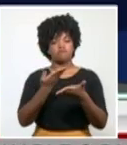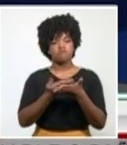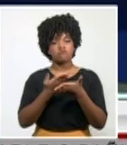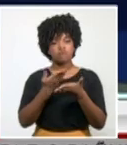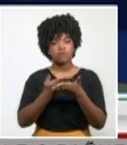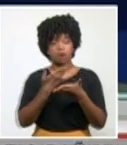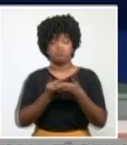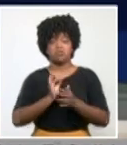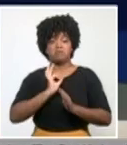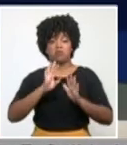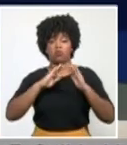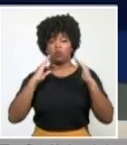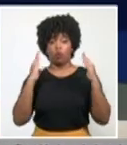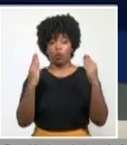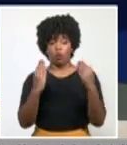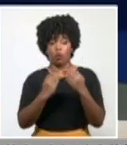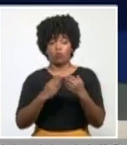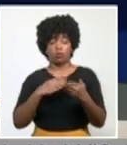were studied.